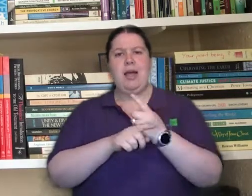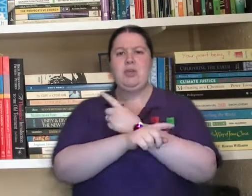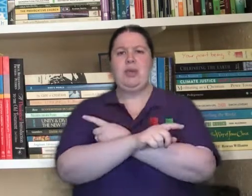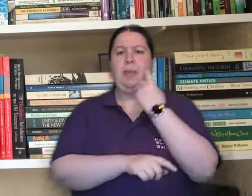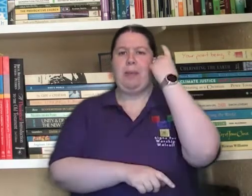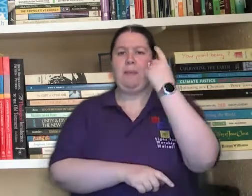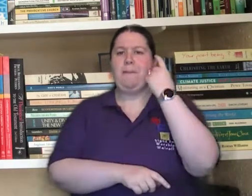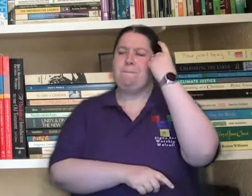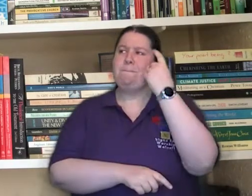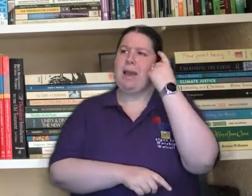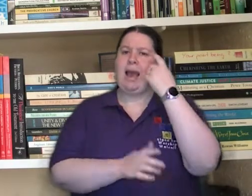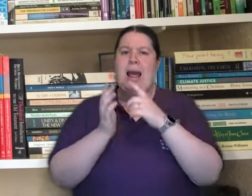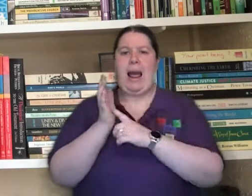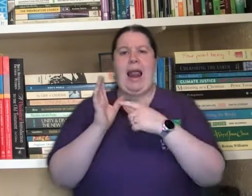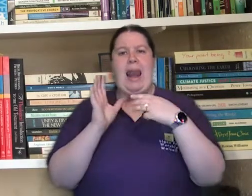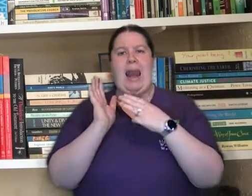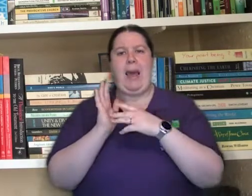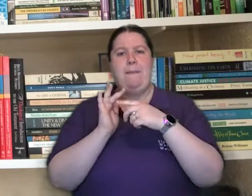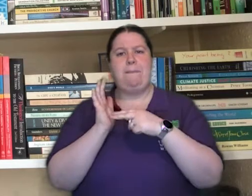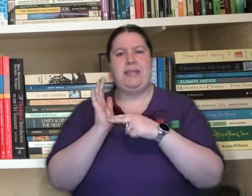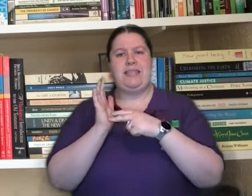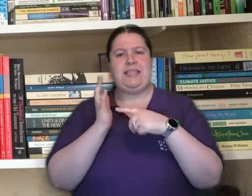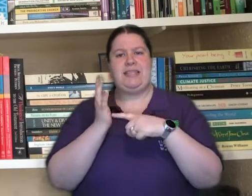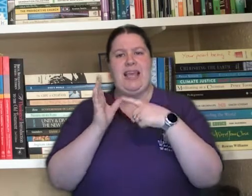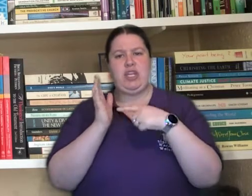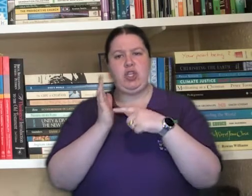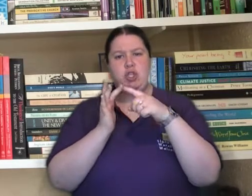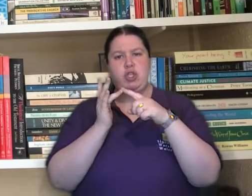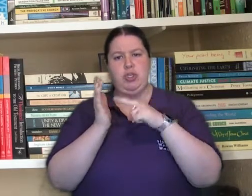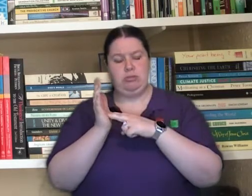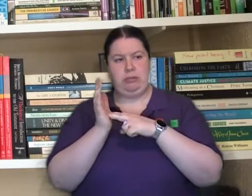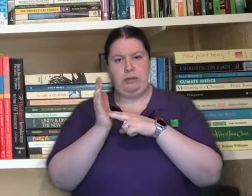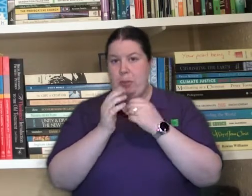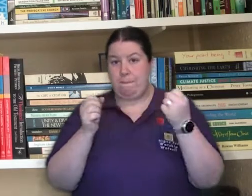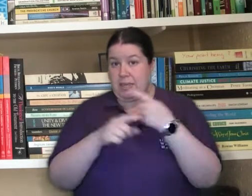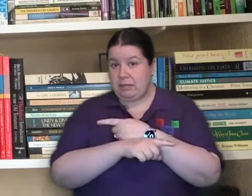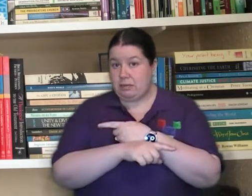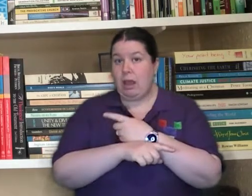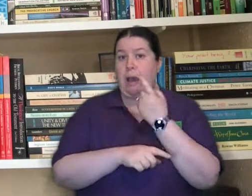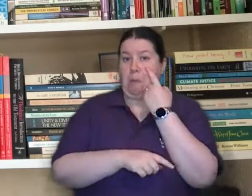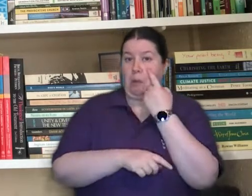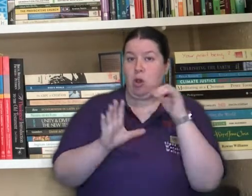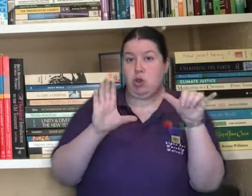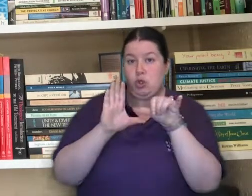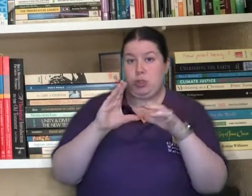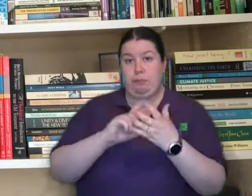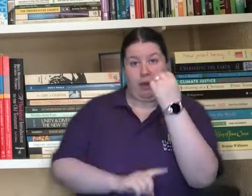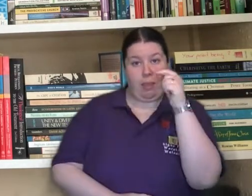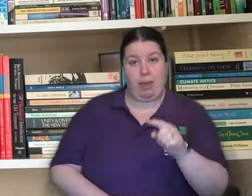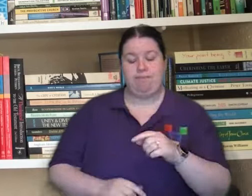about lamentation, and if you've missed that one, then feel free to go back on the YouTube page and find it. And today we're thinking